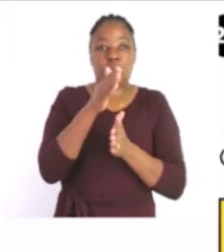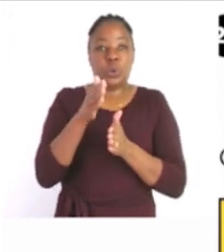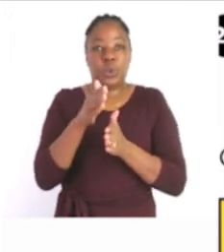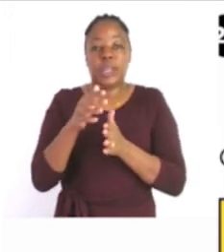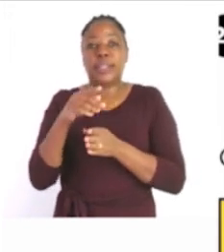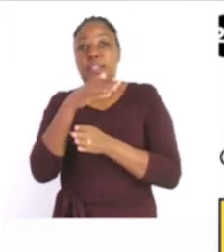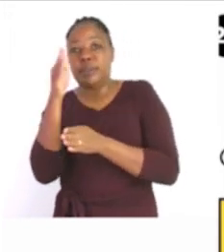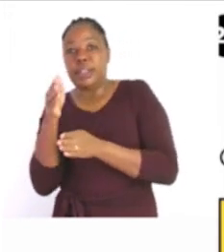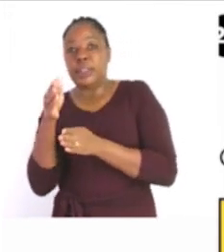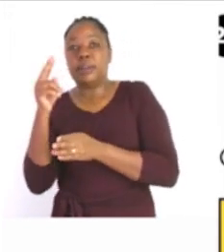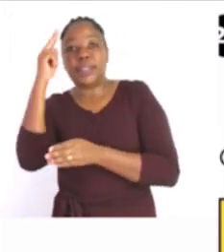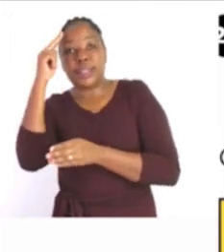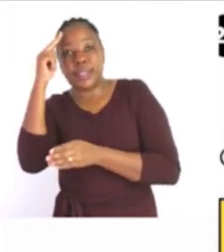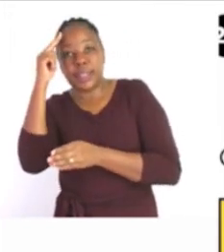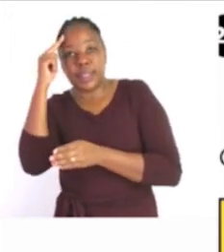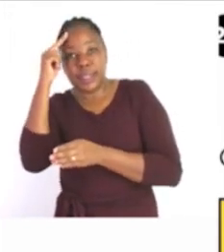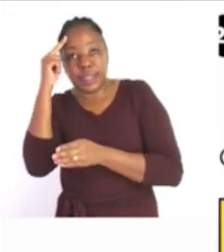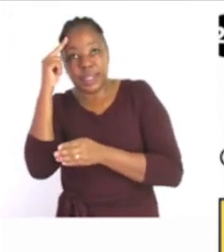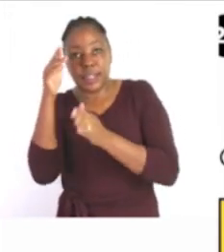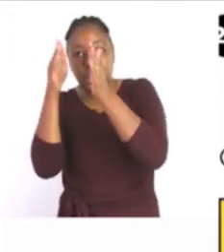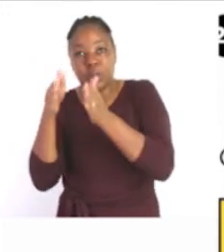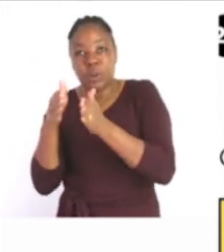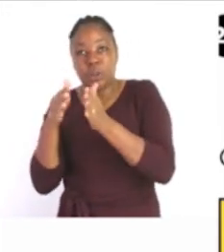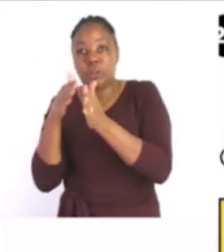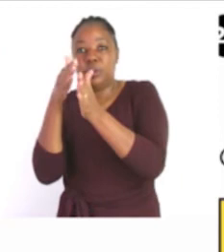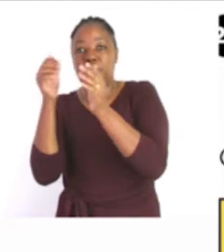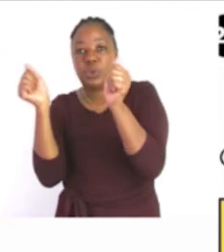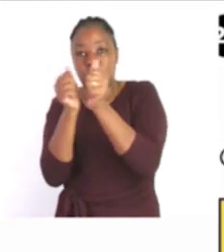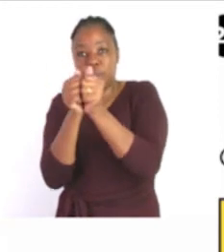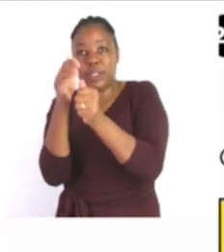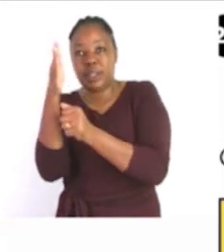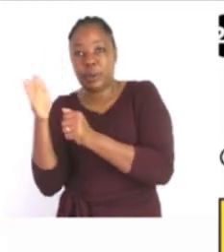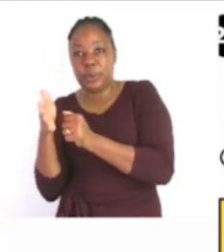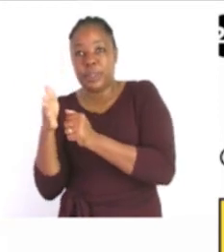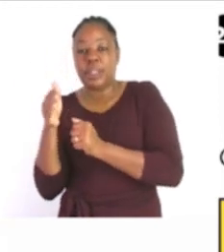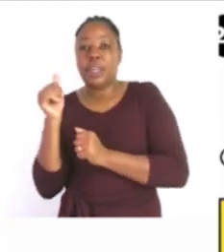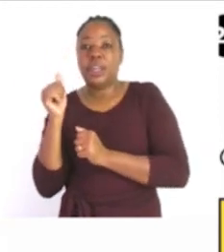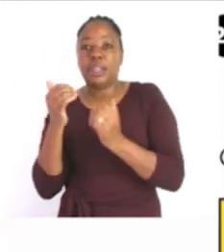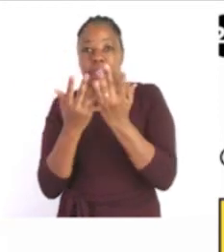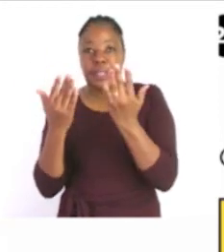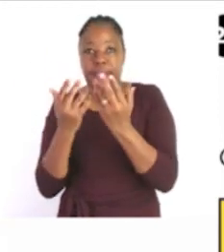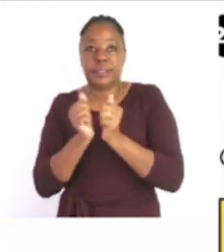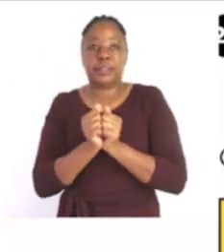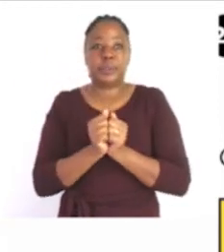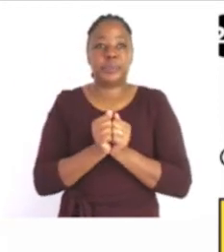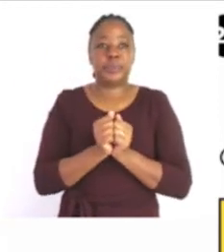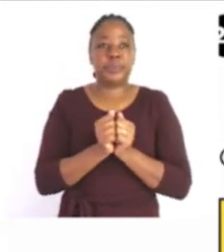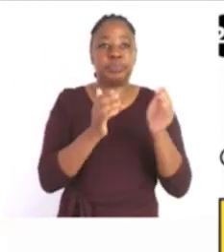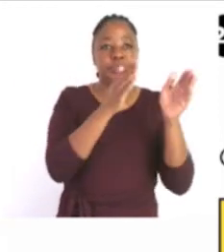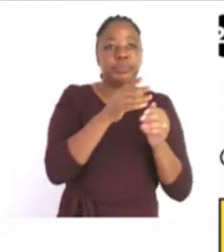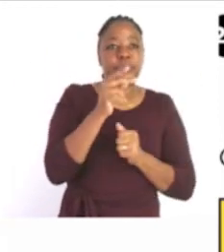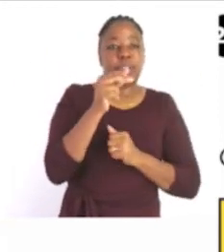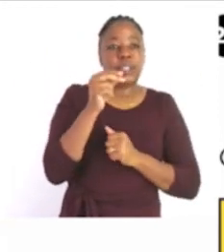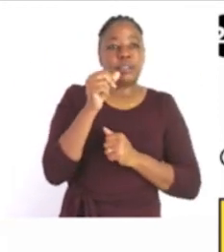rhymes. Let's do the first one together. We are looking at the word traded. Does traded